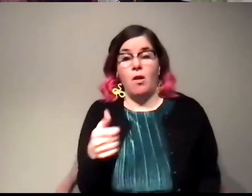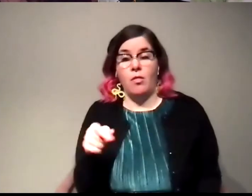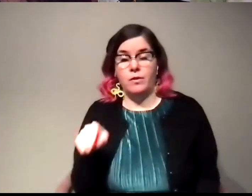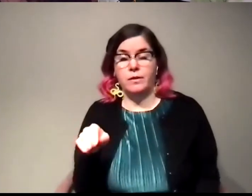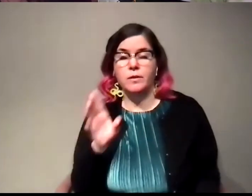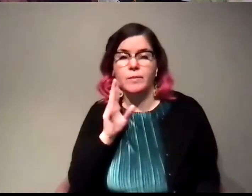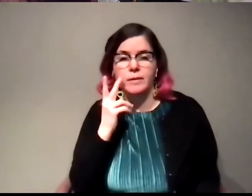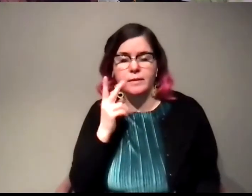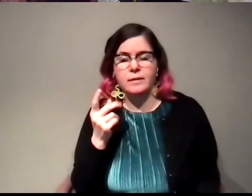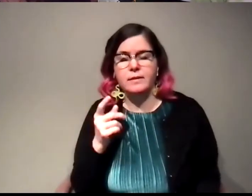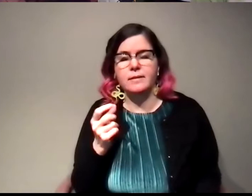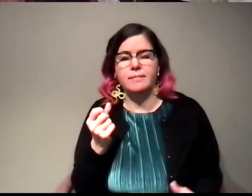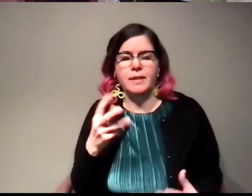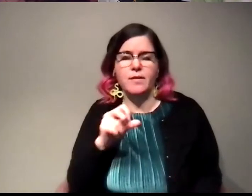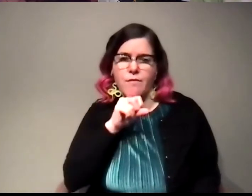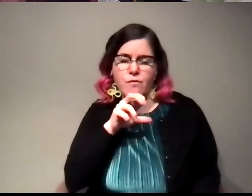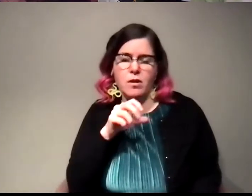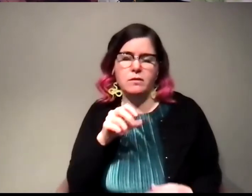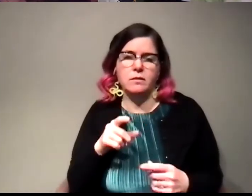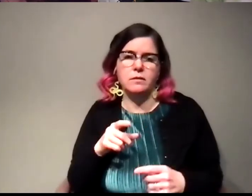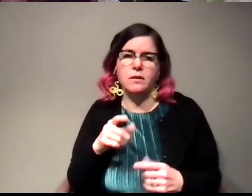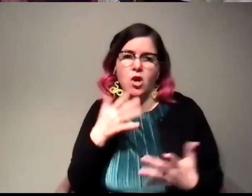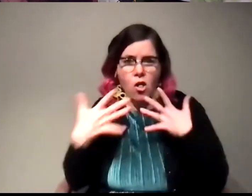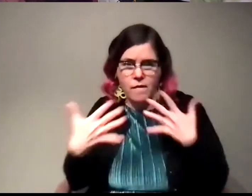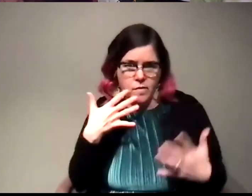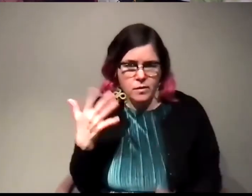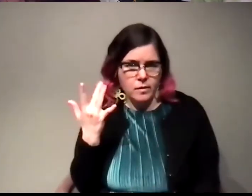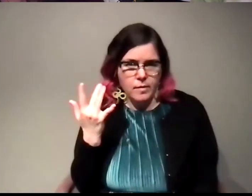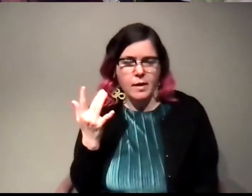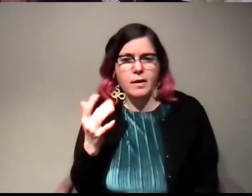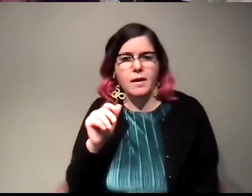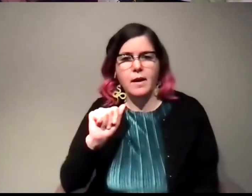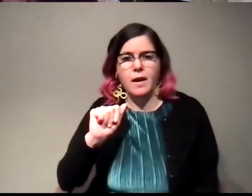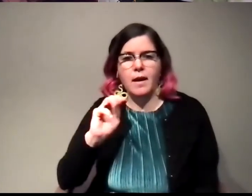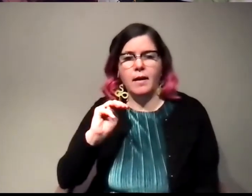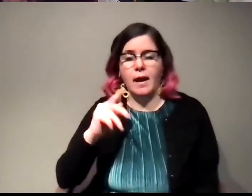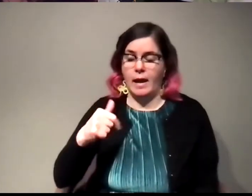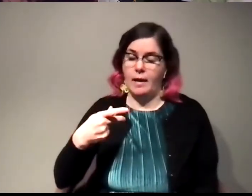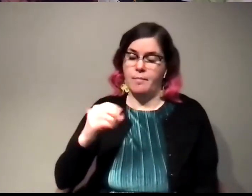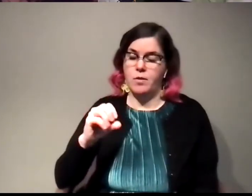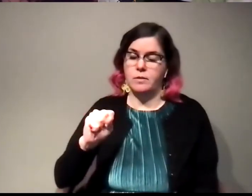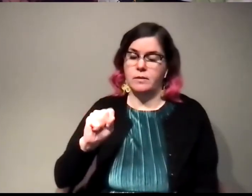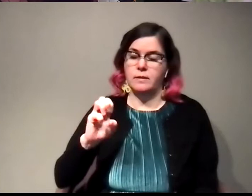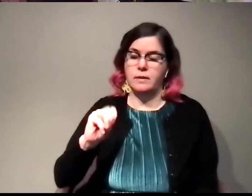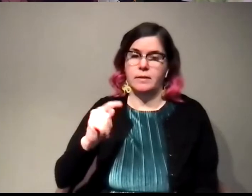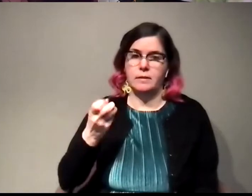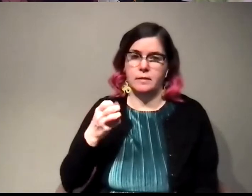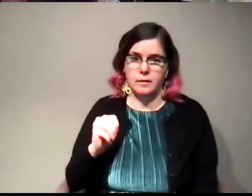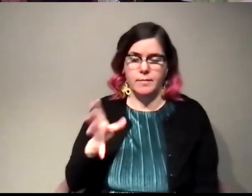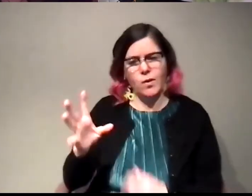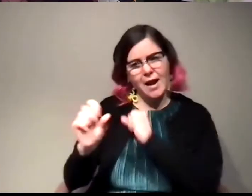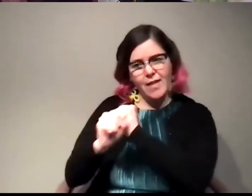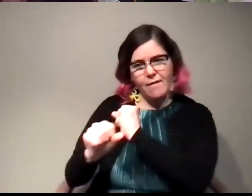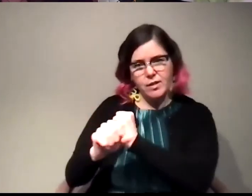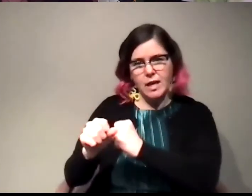see a lot of frogs, especially in the tropics, be very colorful is something called aposematism. So that basically is a way of advertising to